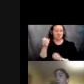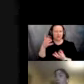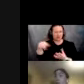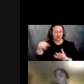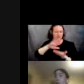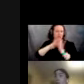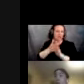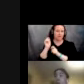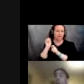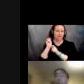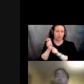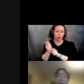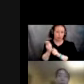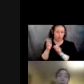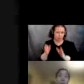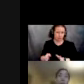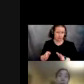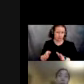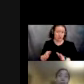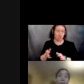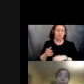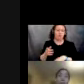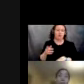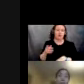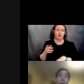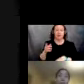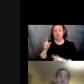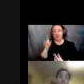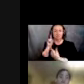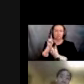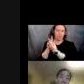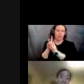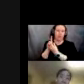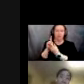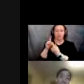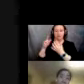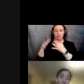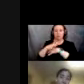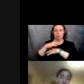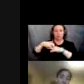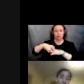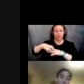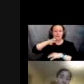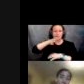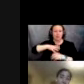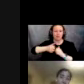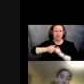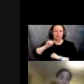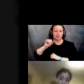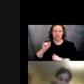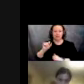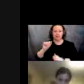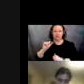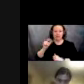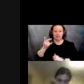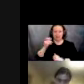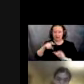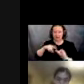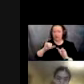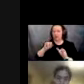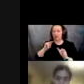and became acquainted with Native American women, most of the Tlingit and the Inuit tribes.